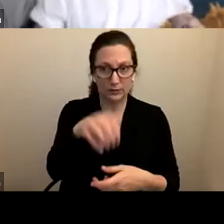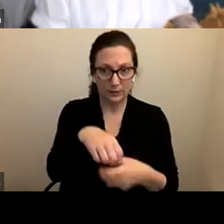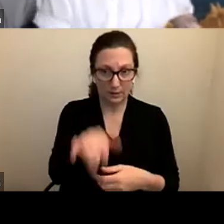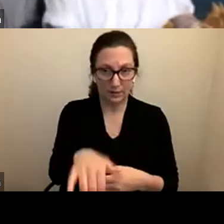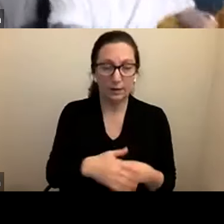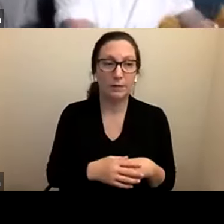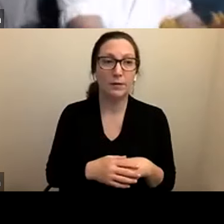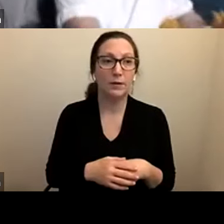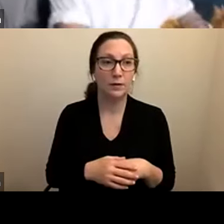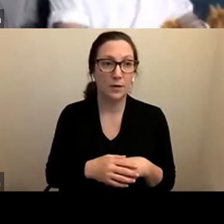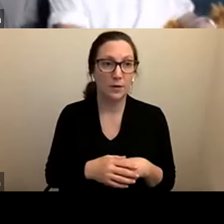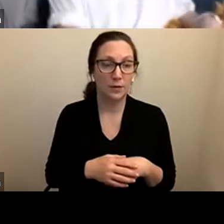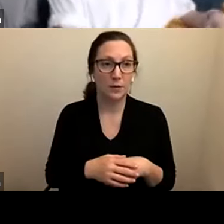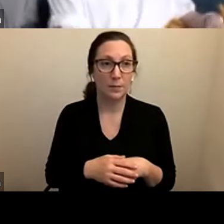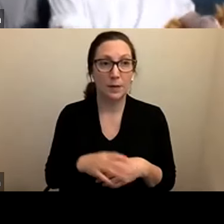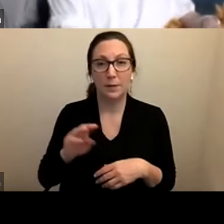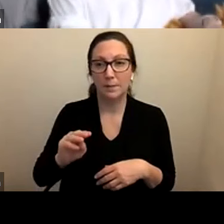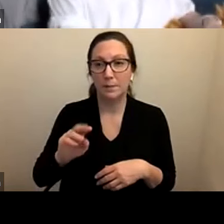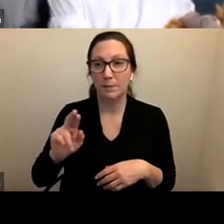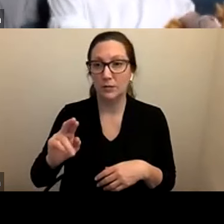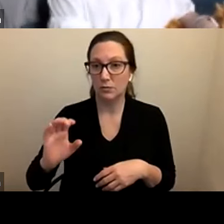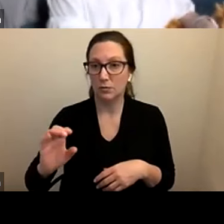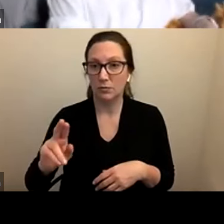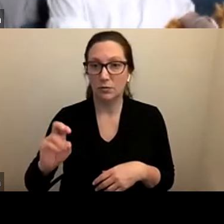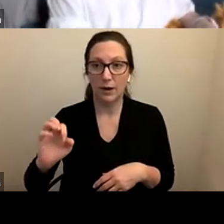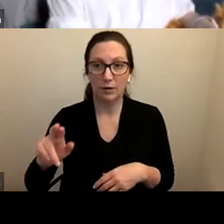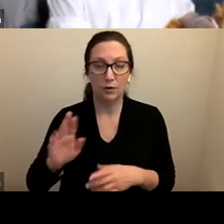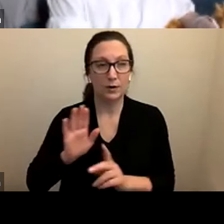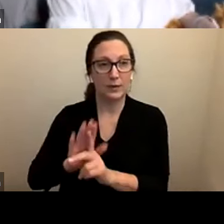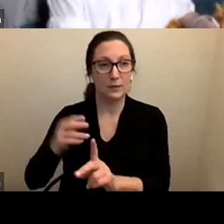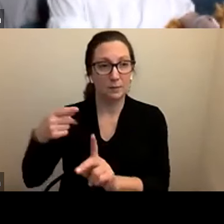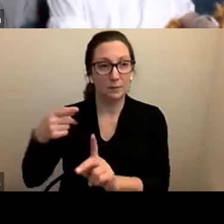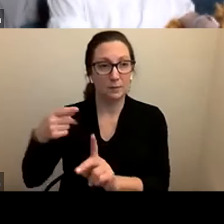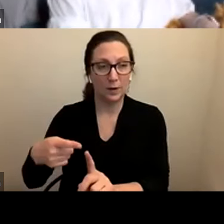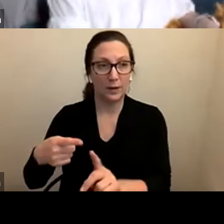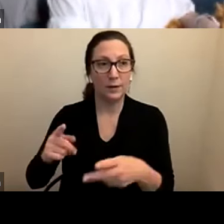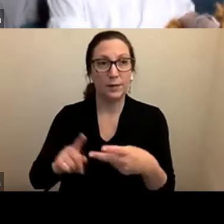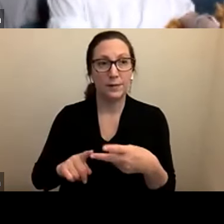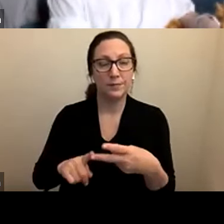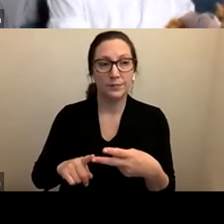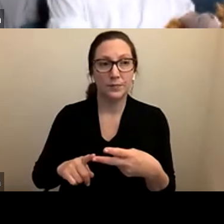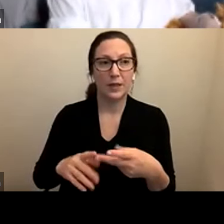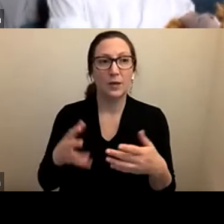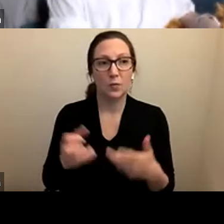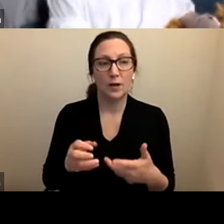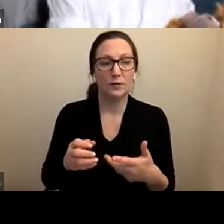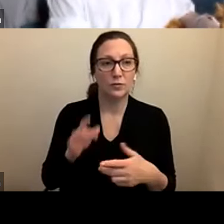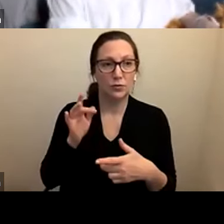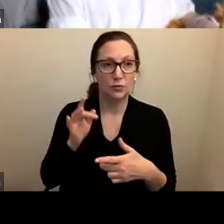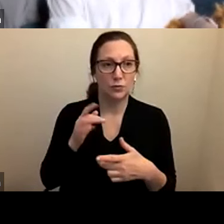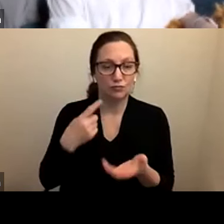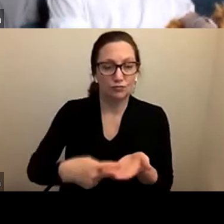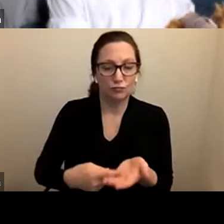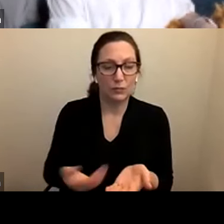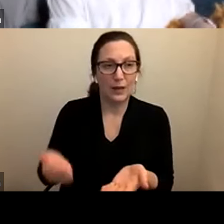well. But I think Mr. Kreger's point that he mentioned was the need to revisit the effectiveness over